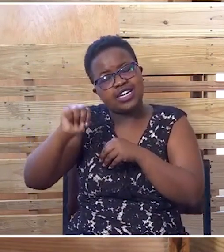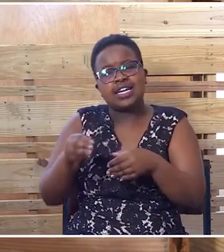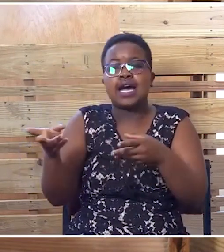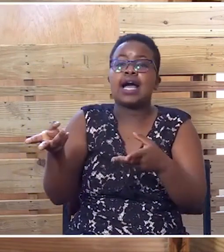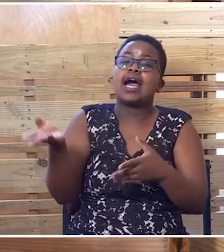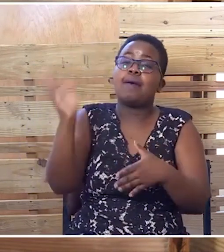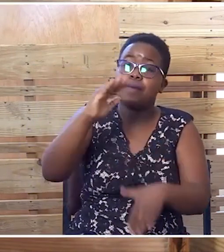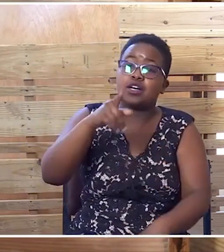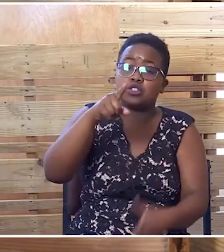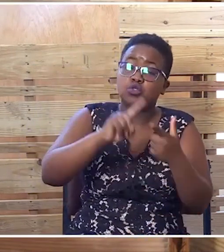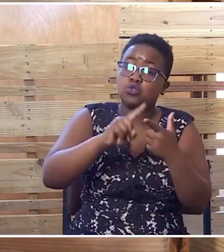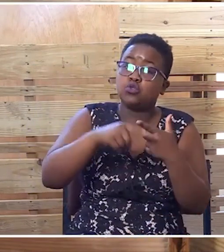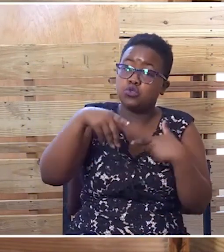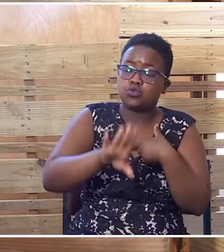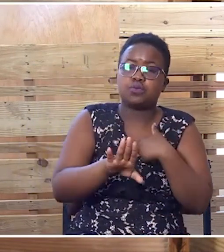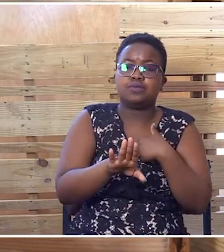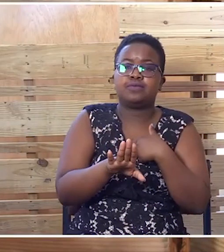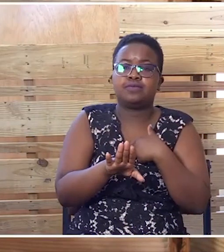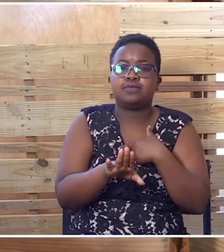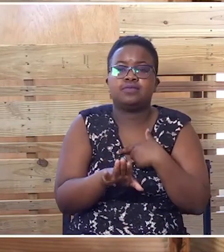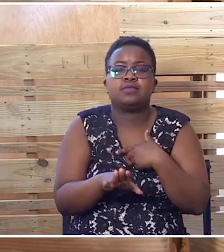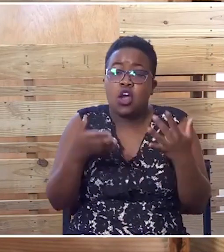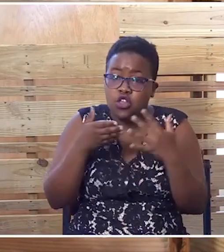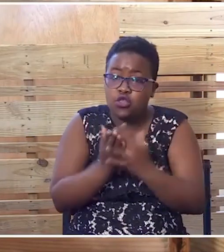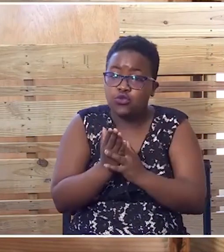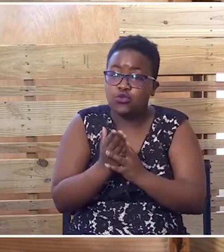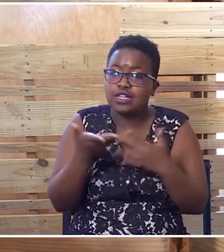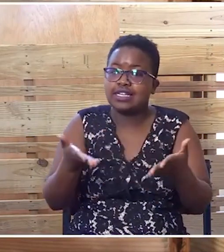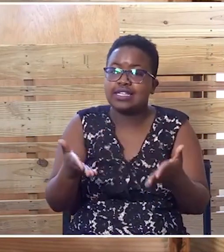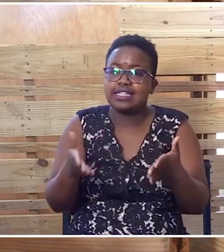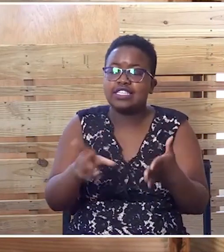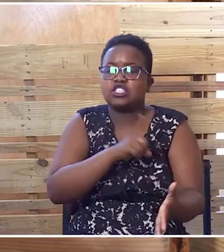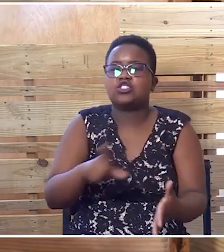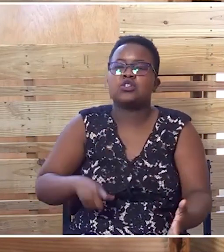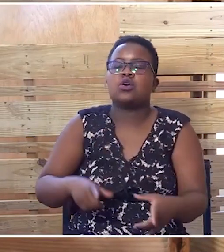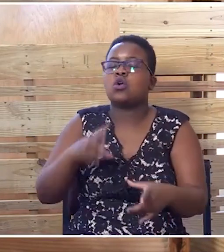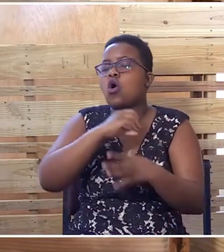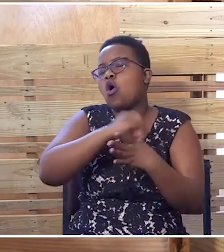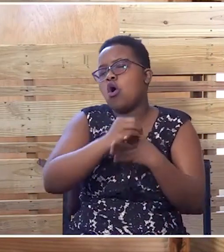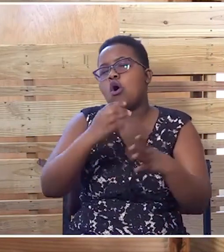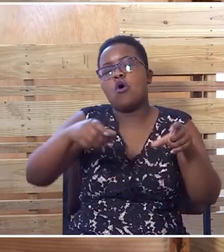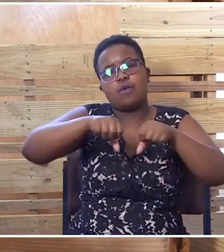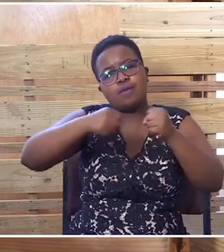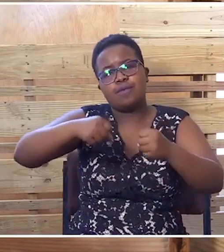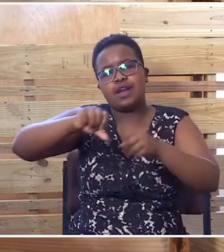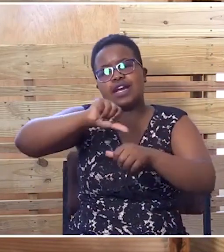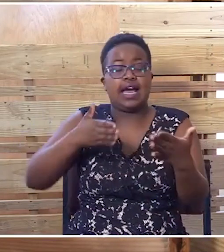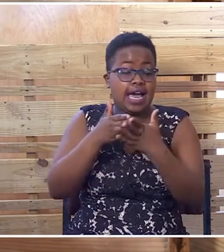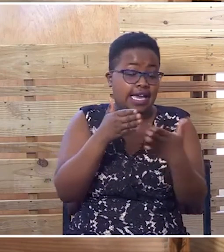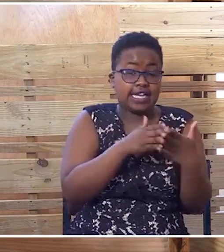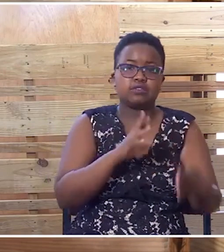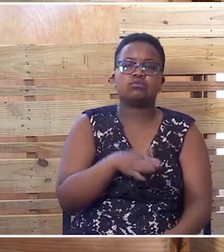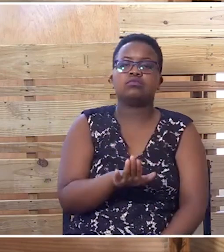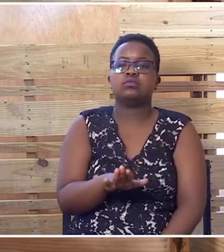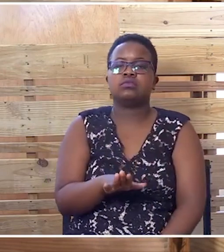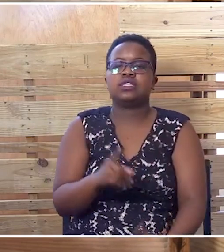their ways through to come to the Lord, or he will break out against them." So Moses went down